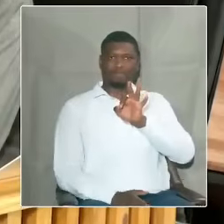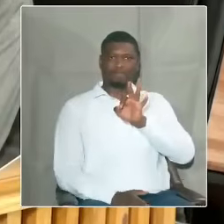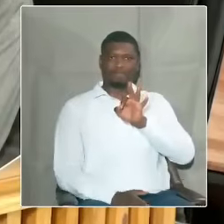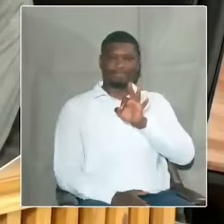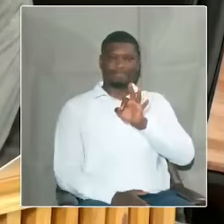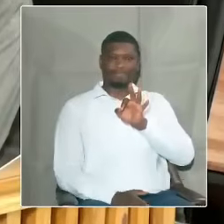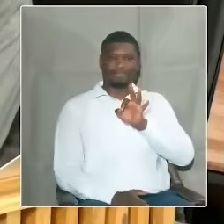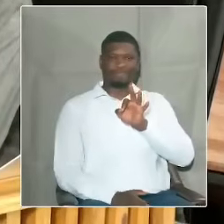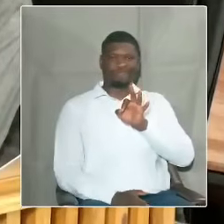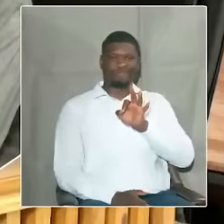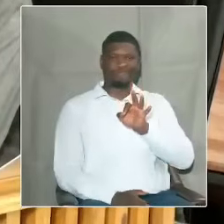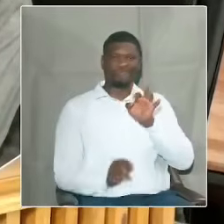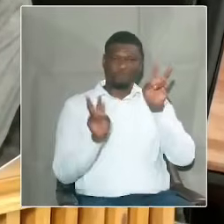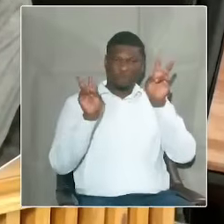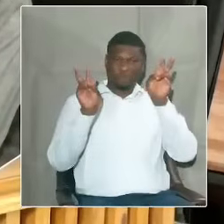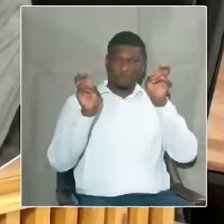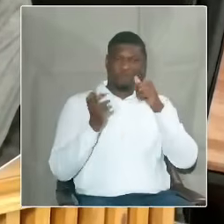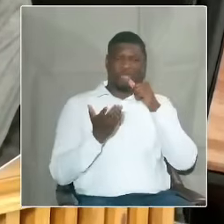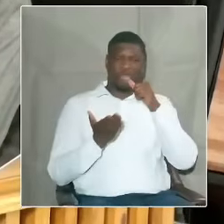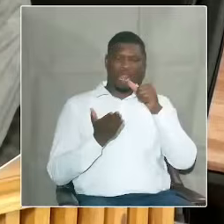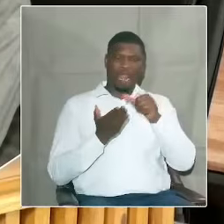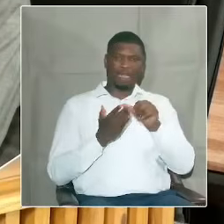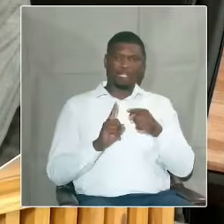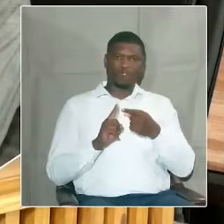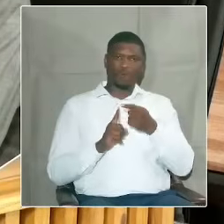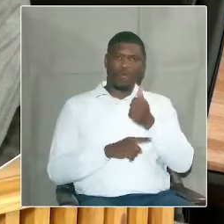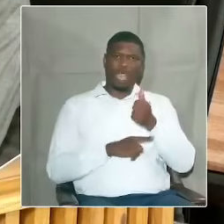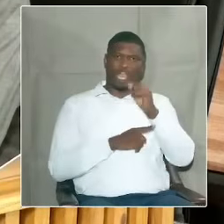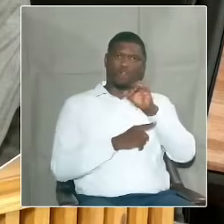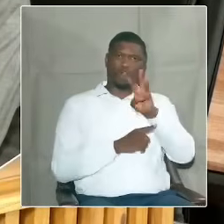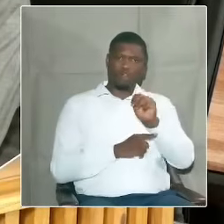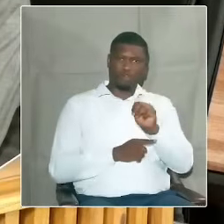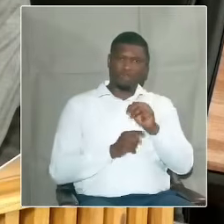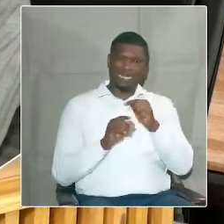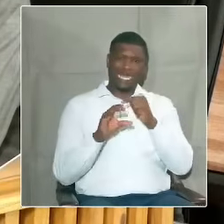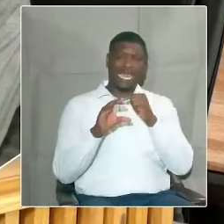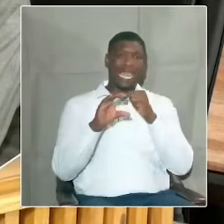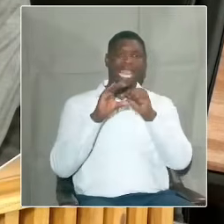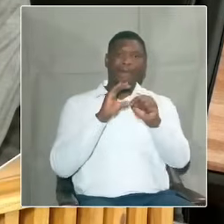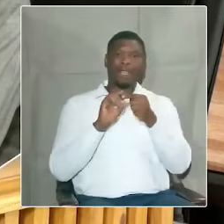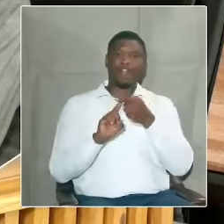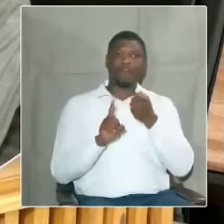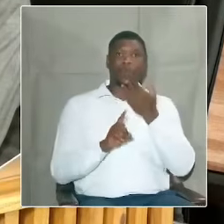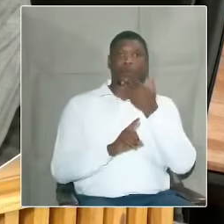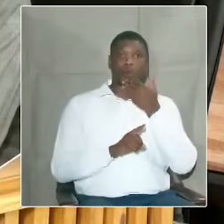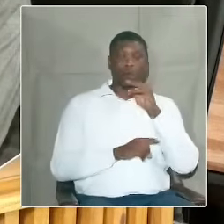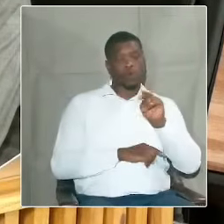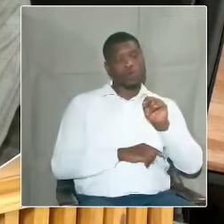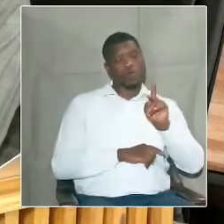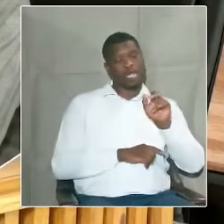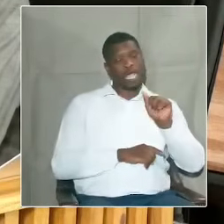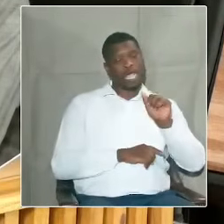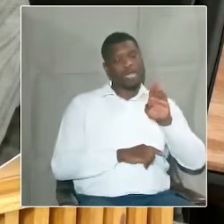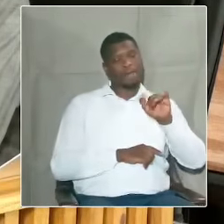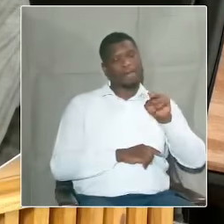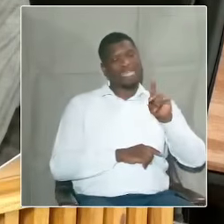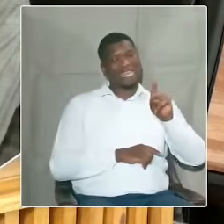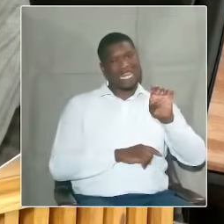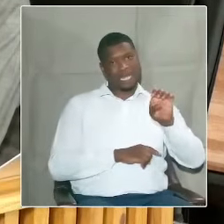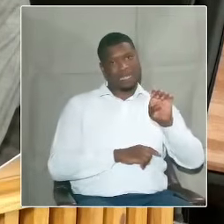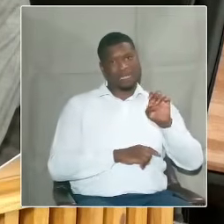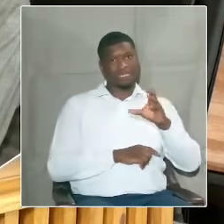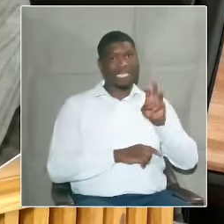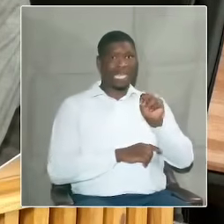Netcom, and it's an email from one Ngabinde CM dated